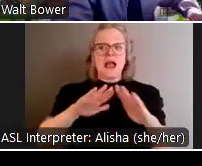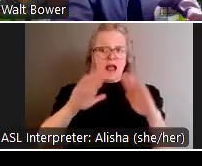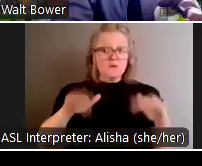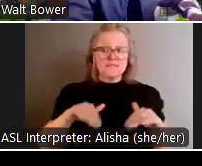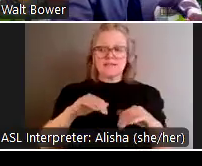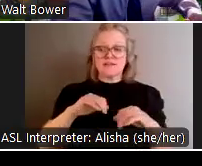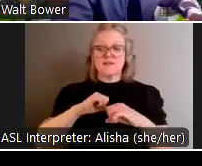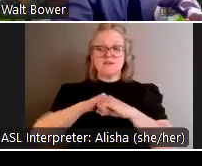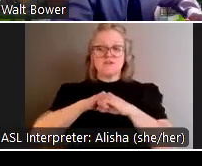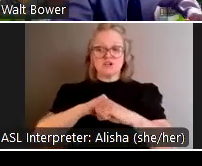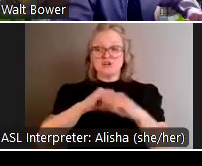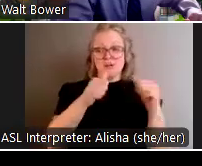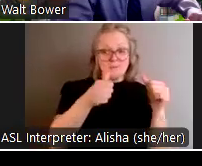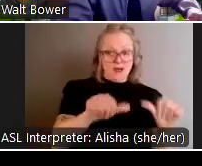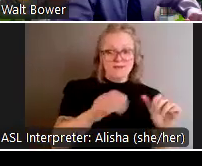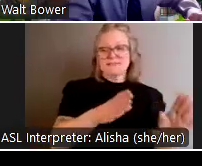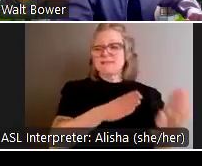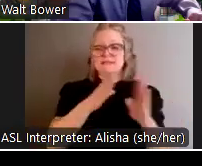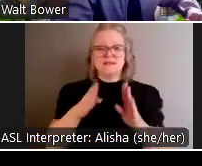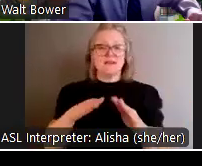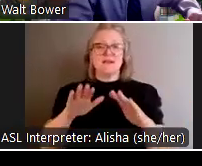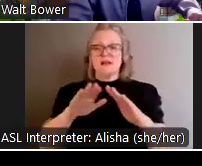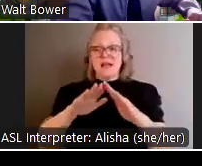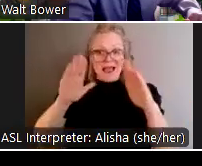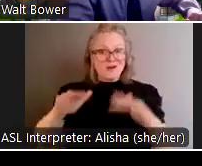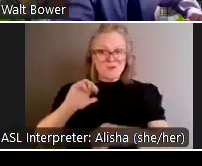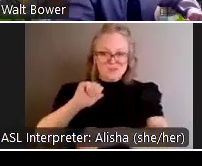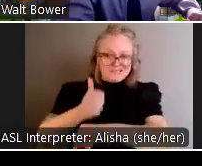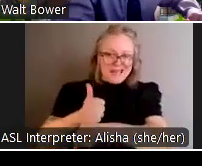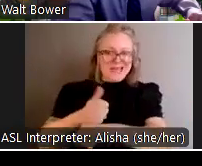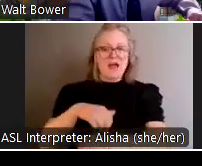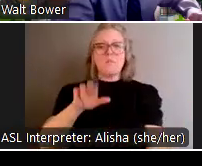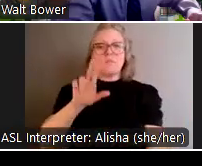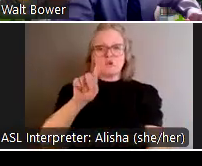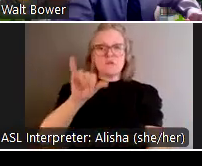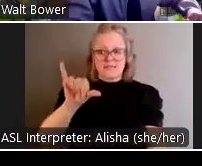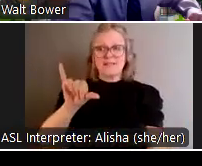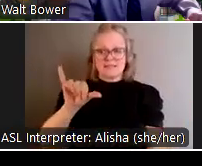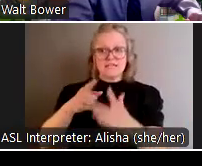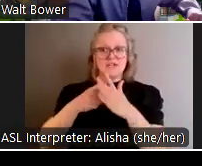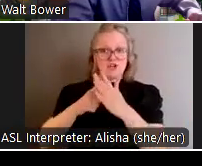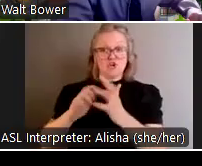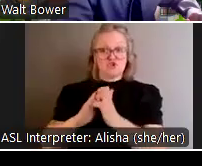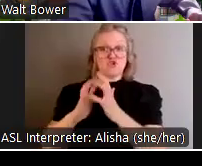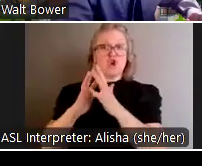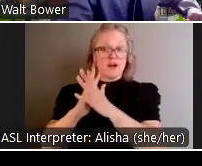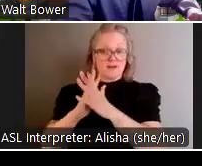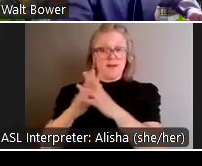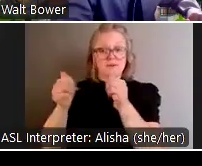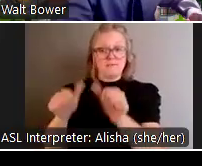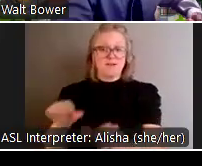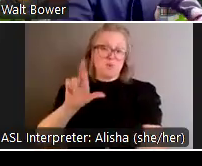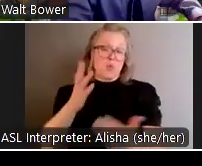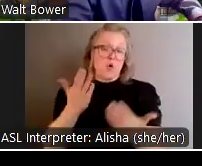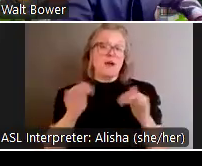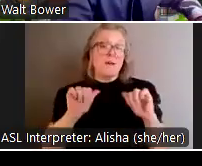could be household setup, utility startup deposits, or even a possible pest eradication.